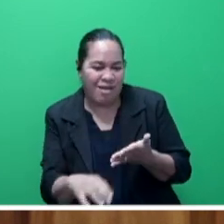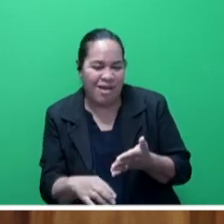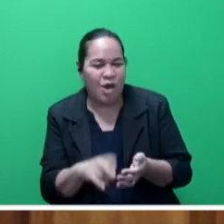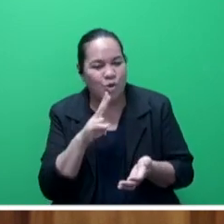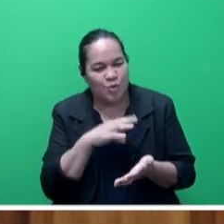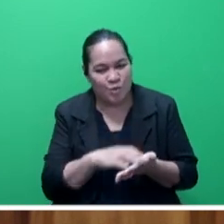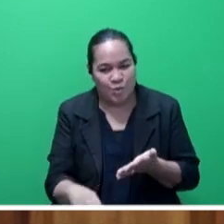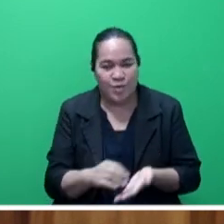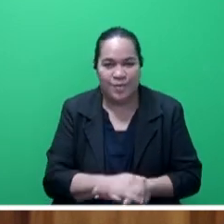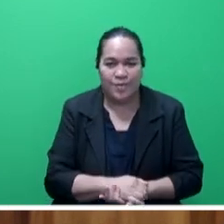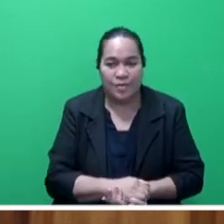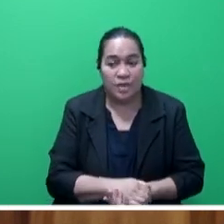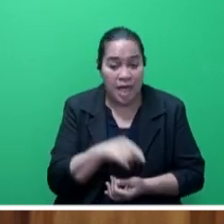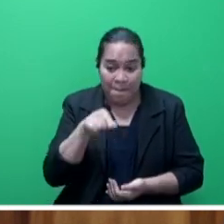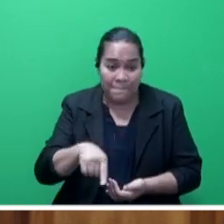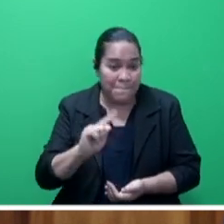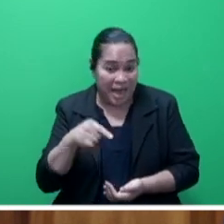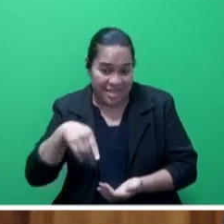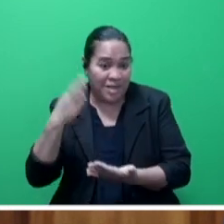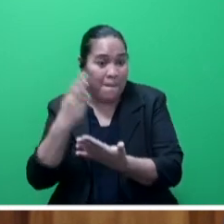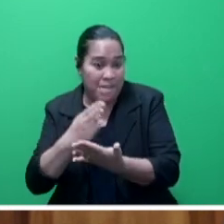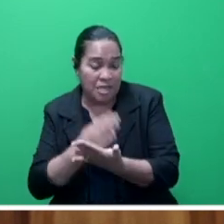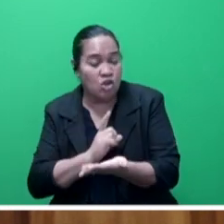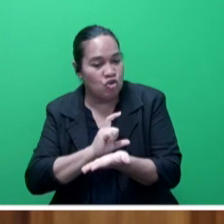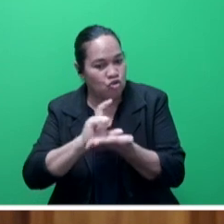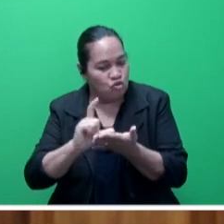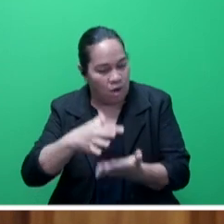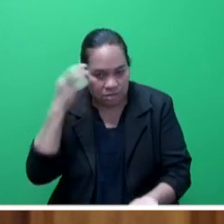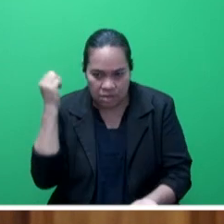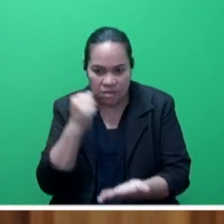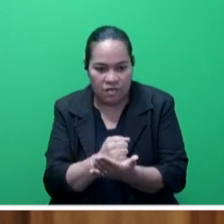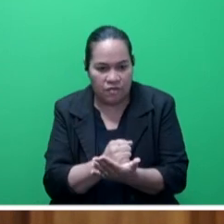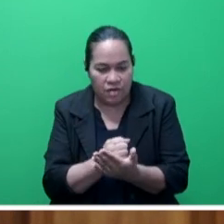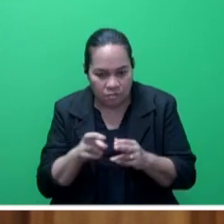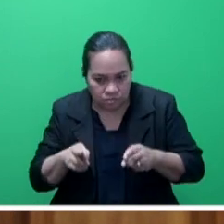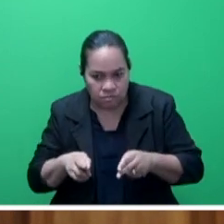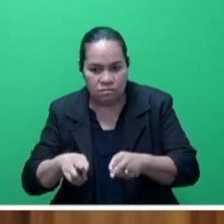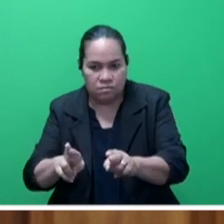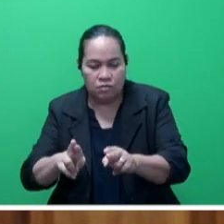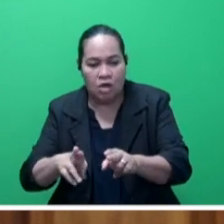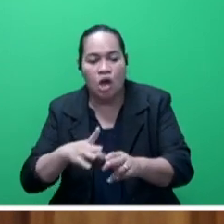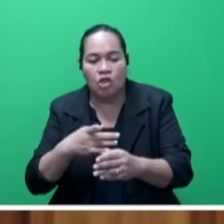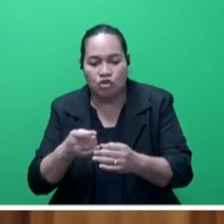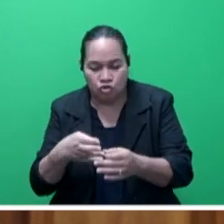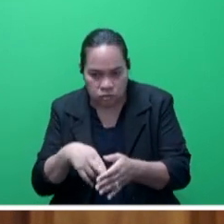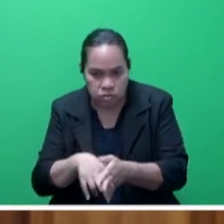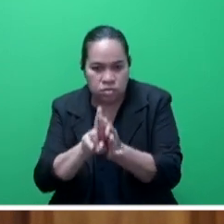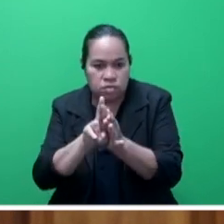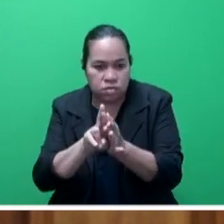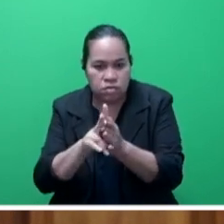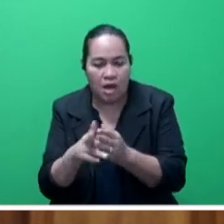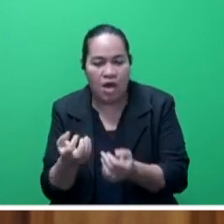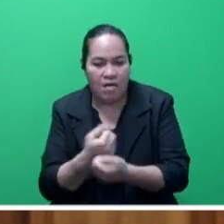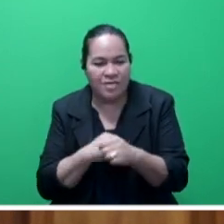Mr. Speaker, sir, this budget is a clear, definitive roadmap to expedite our recovery efforts. Our